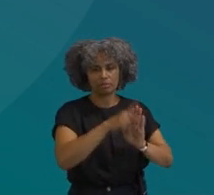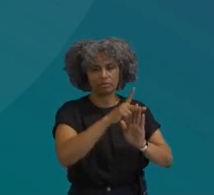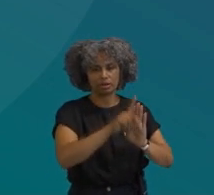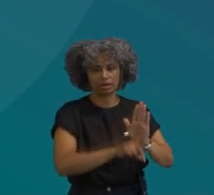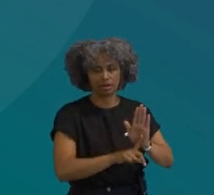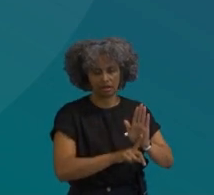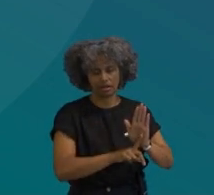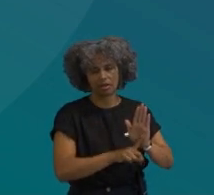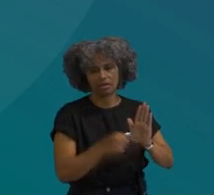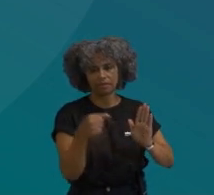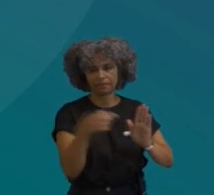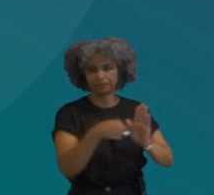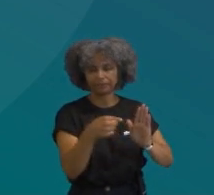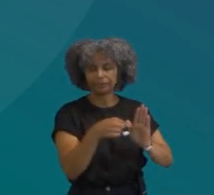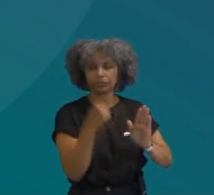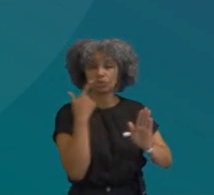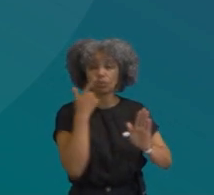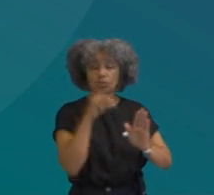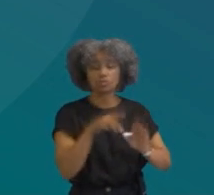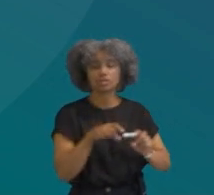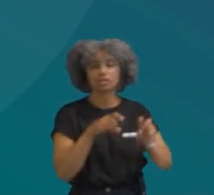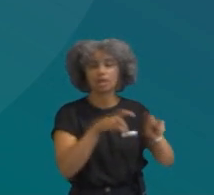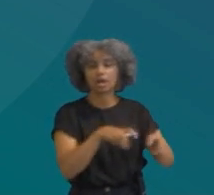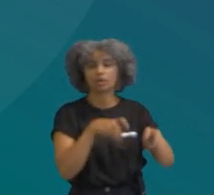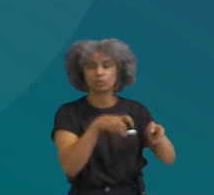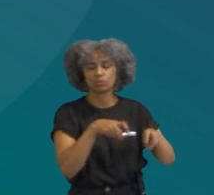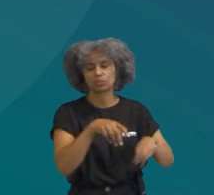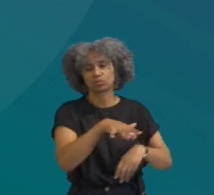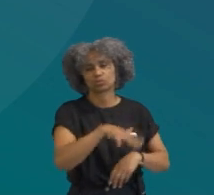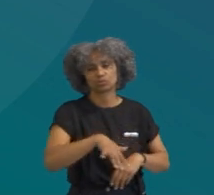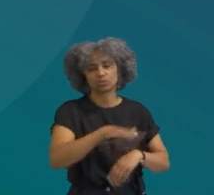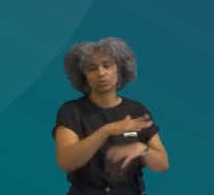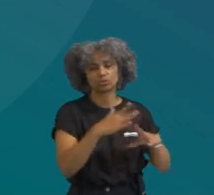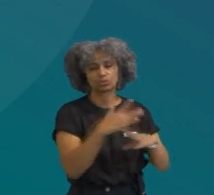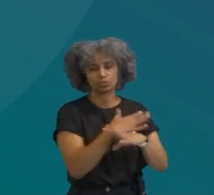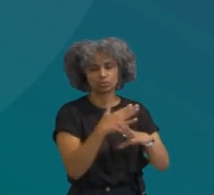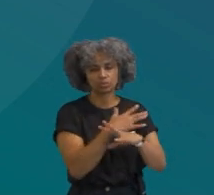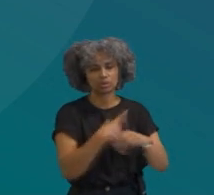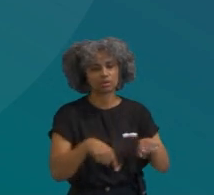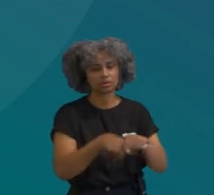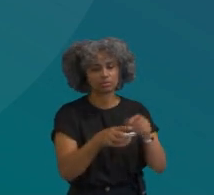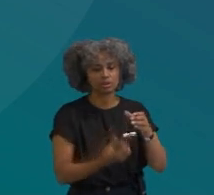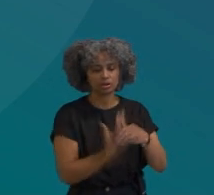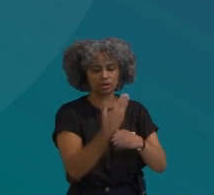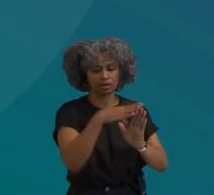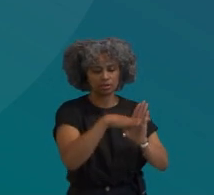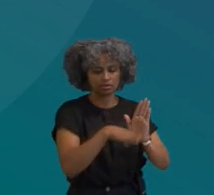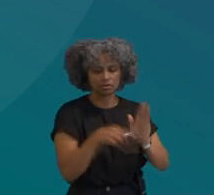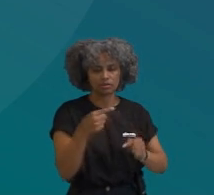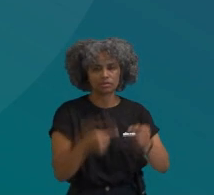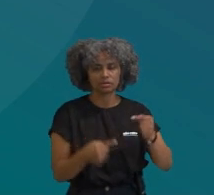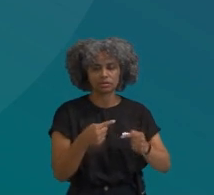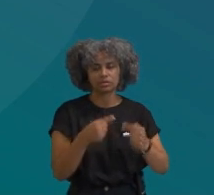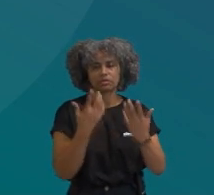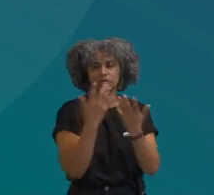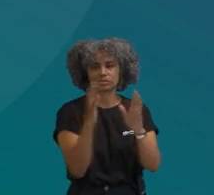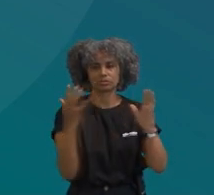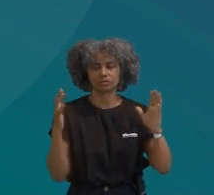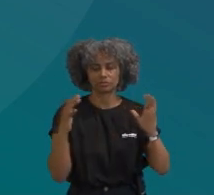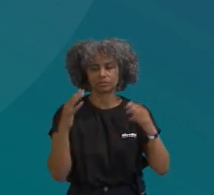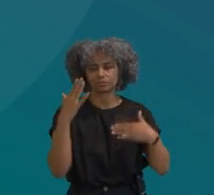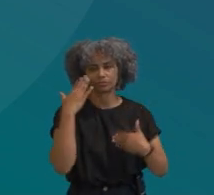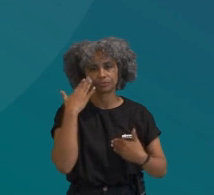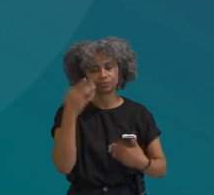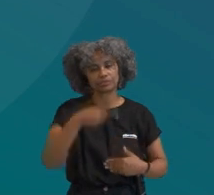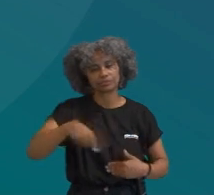for the urban agriculture and ecosystem restoration policies in the city. Okay, so thank you very much for your attention. This is a